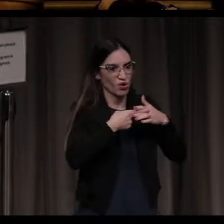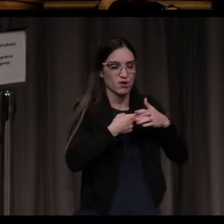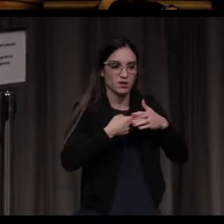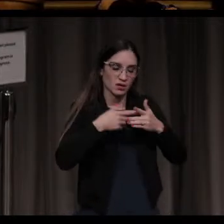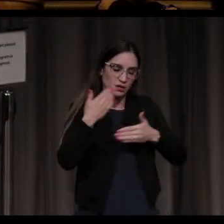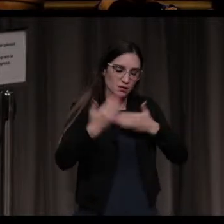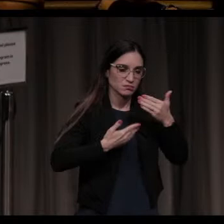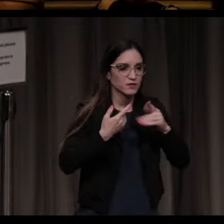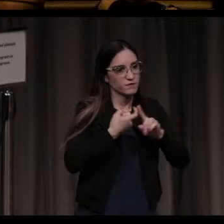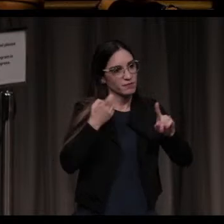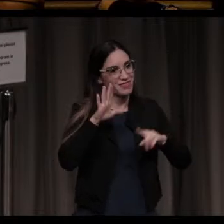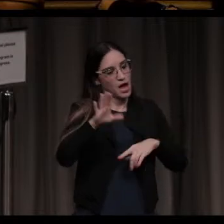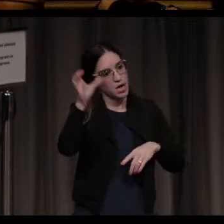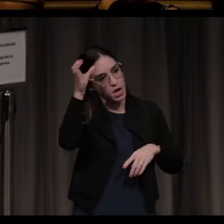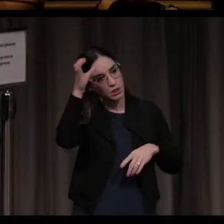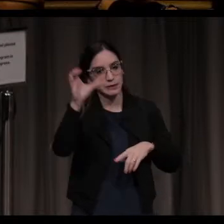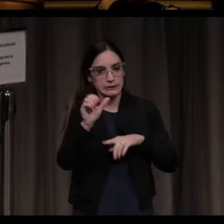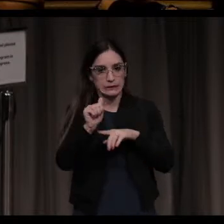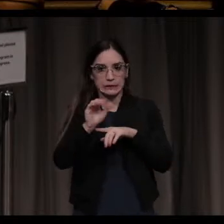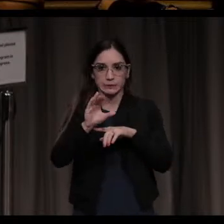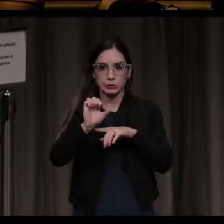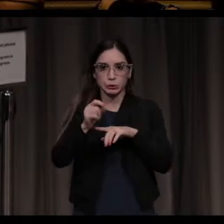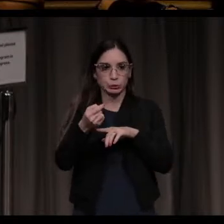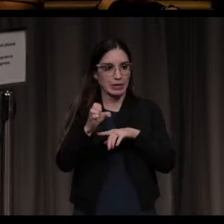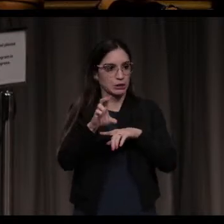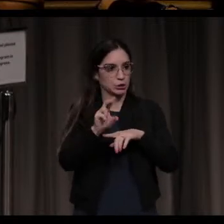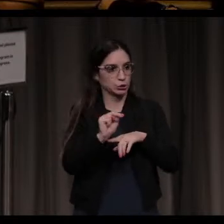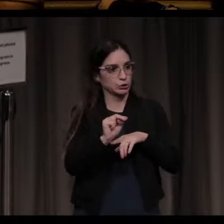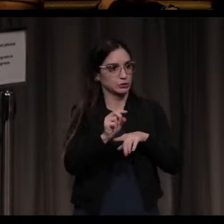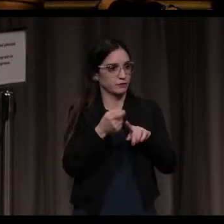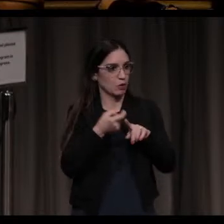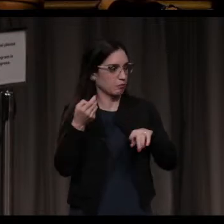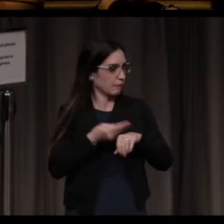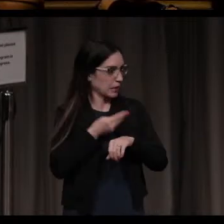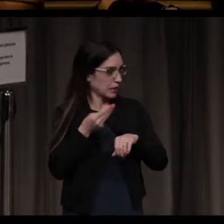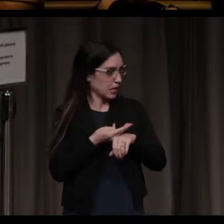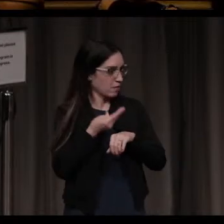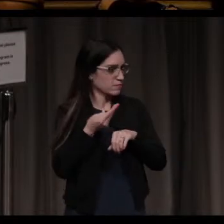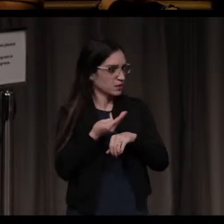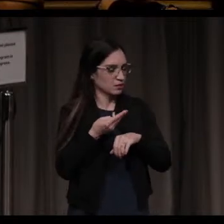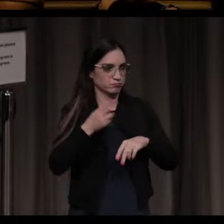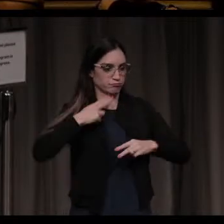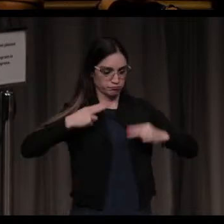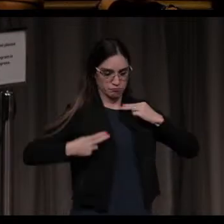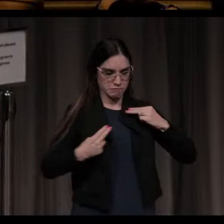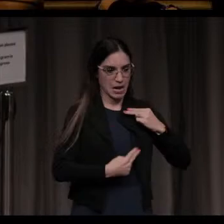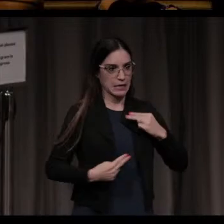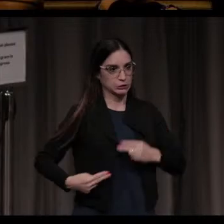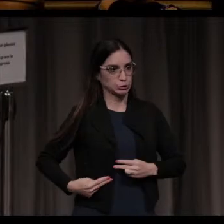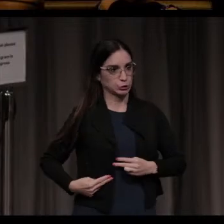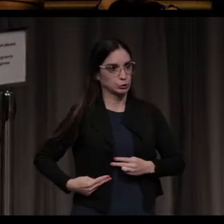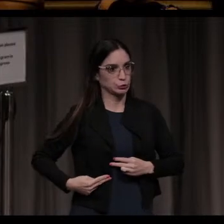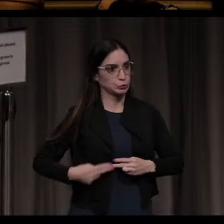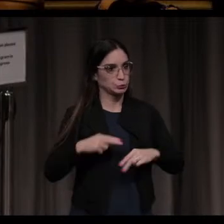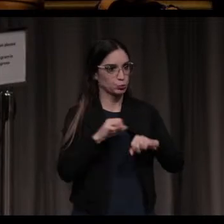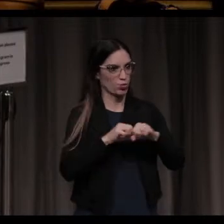beautiful abstraction that we're talking about here, the geometric patchwork here. And it was born at a